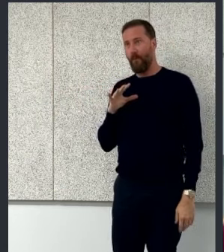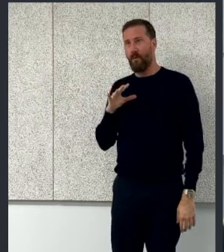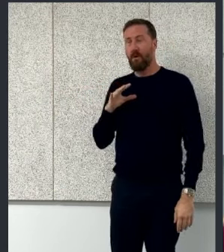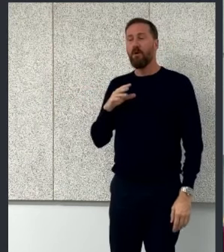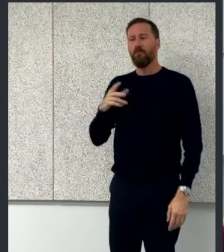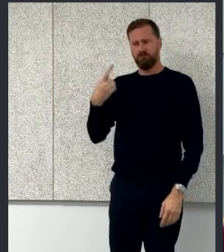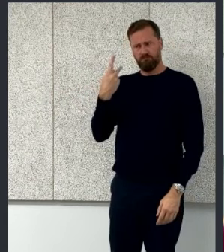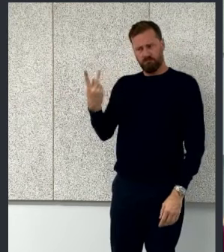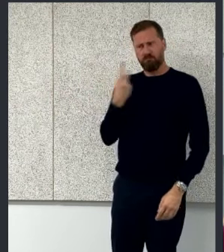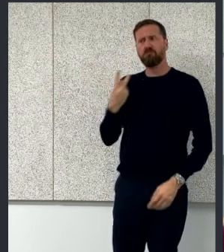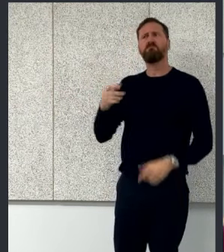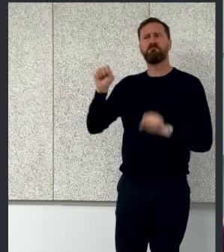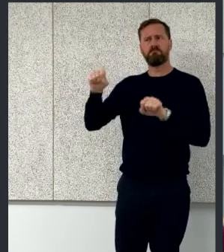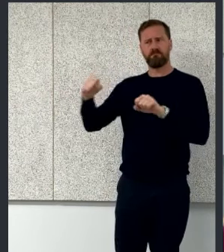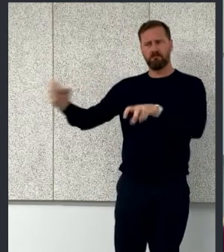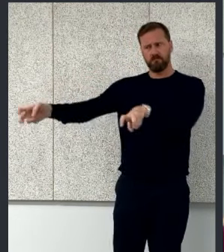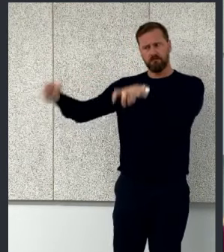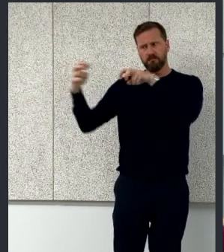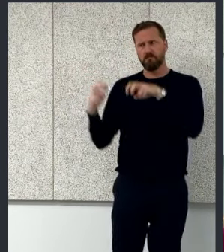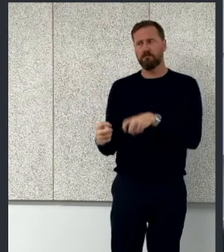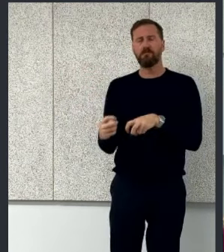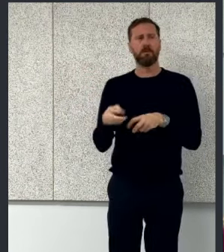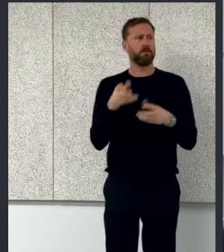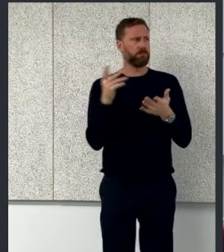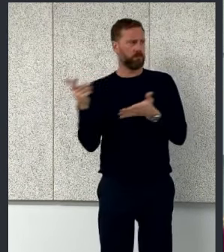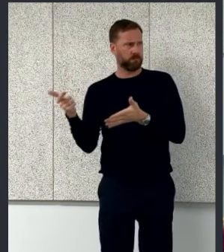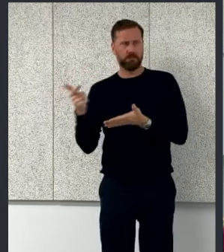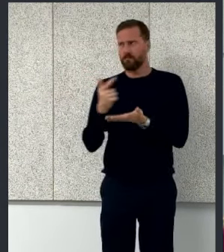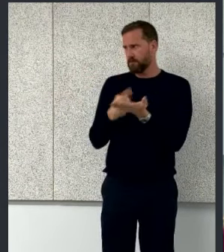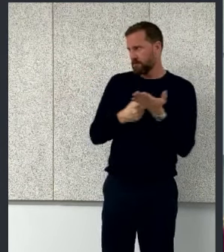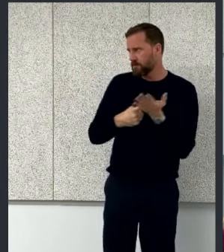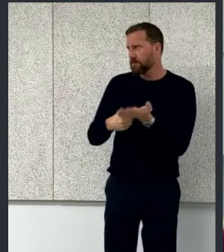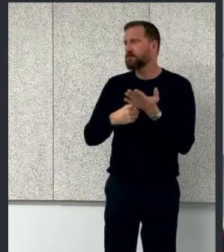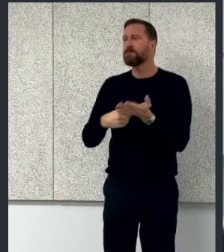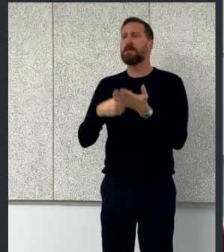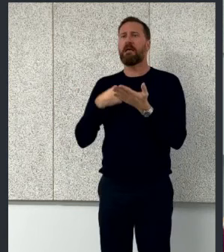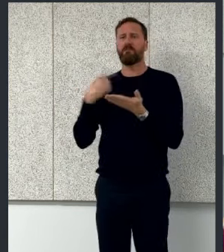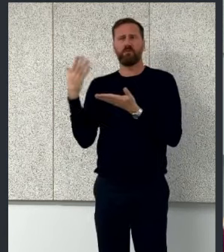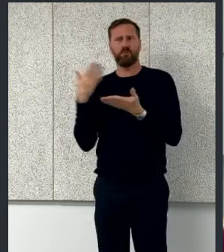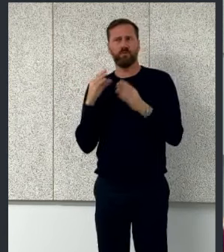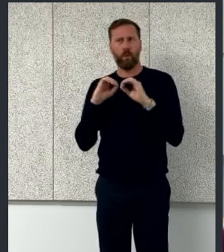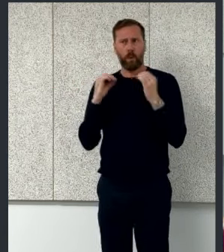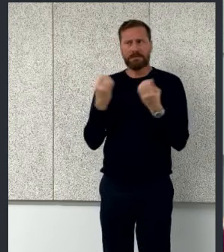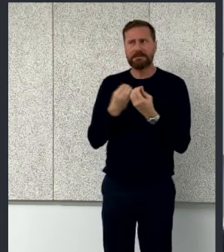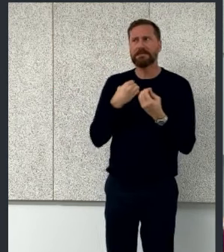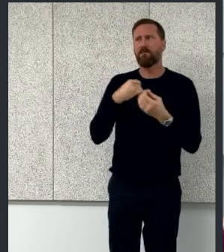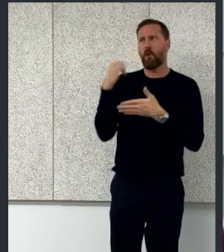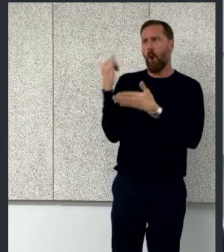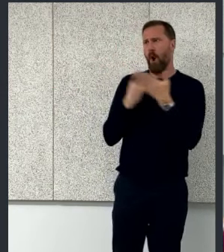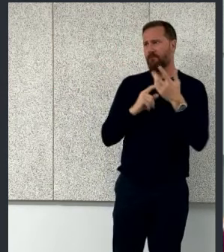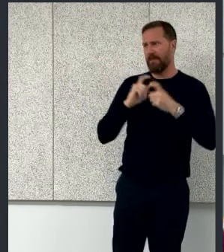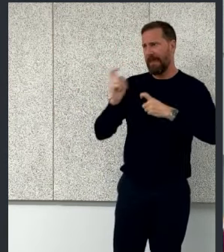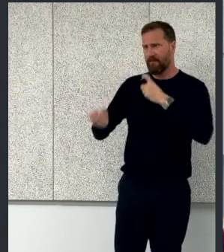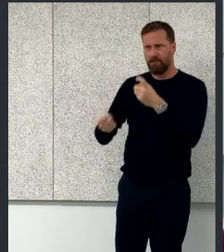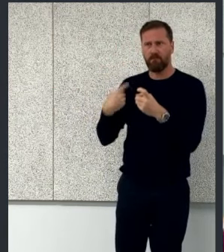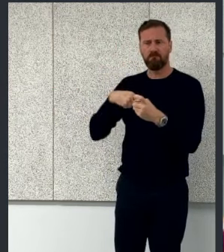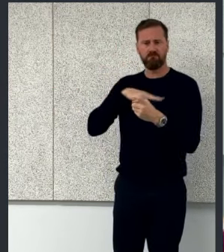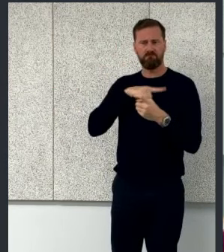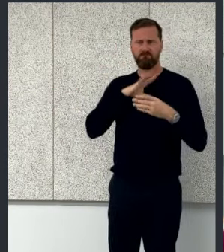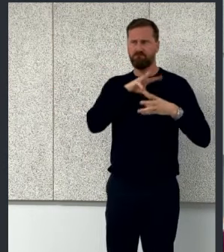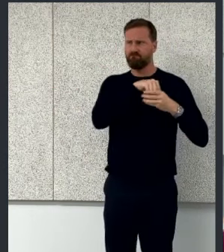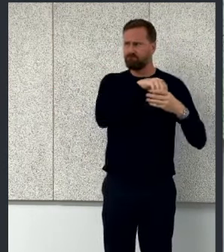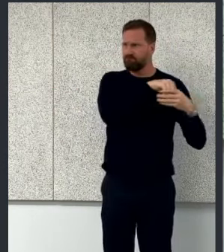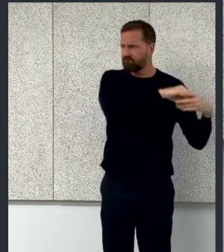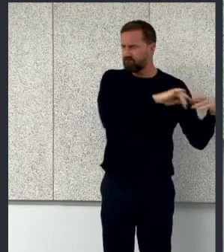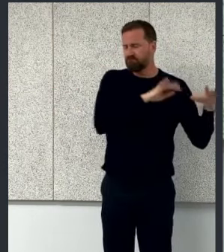where we meet and work together. We have service organizations for arts philanthropy that we all belong to. So we're very connected.